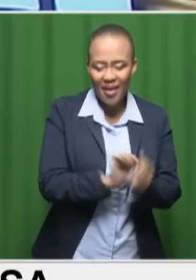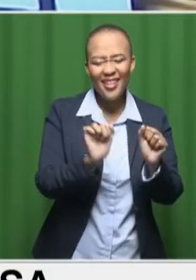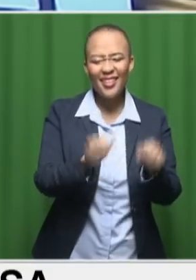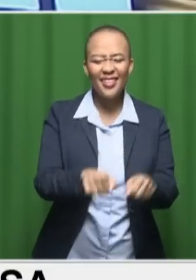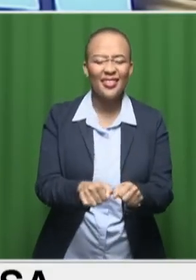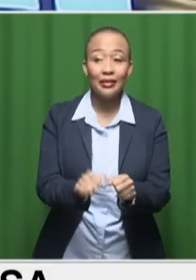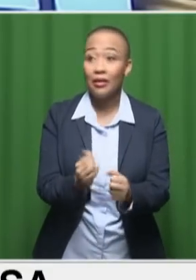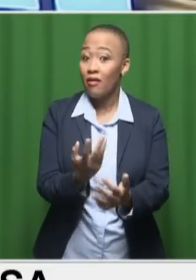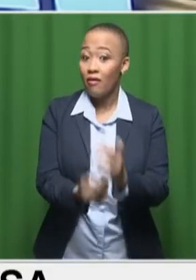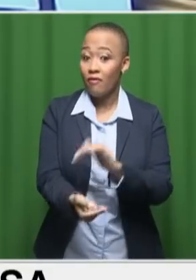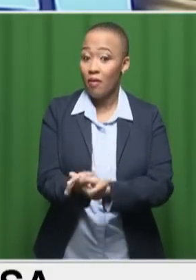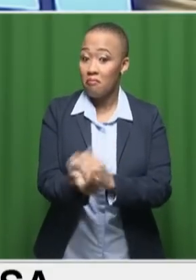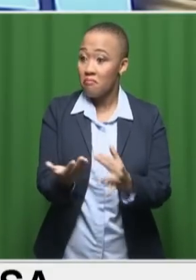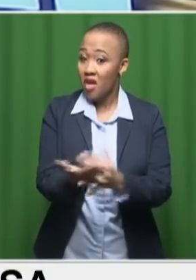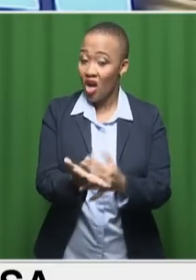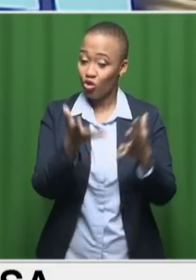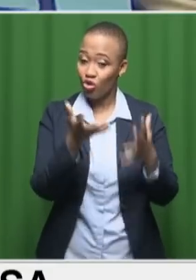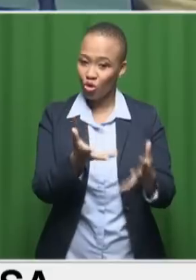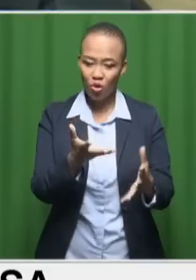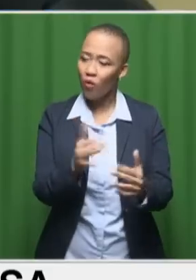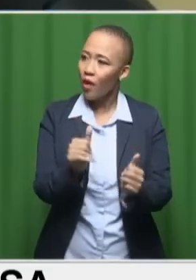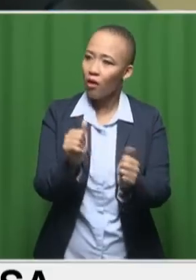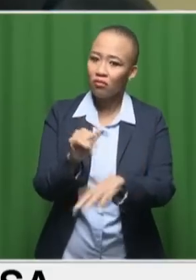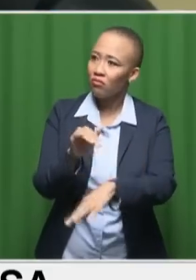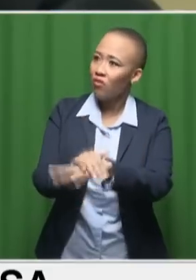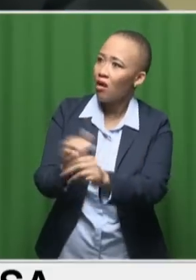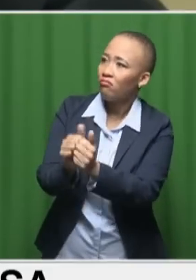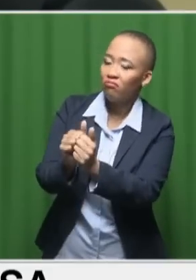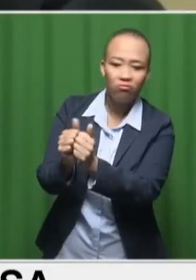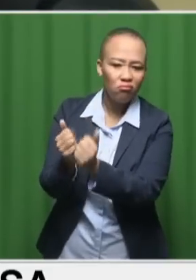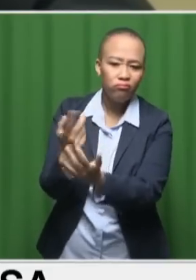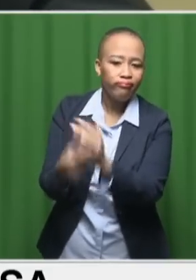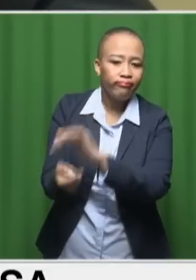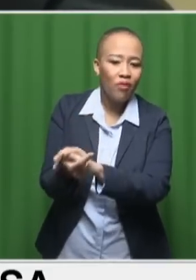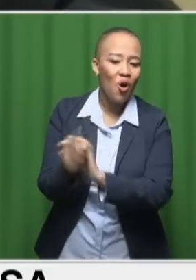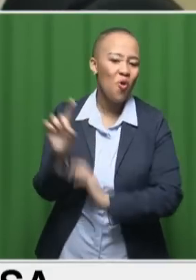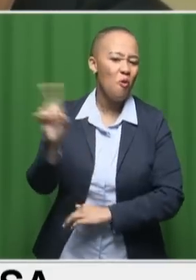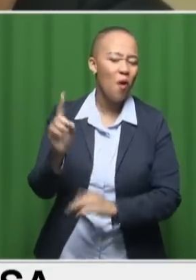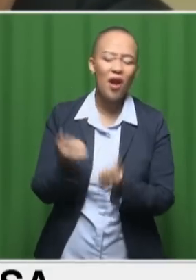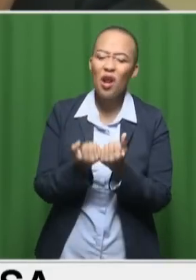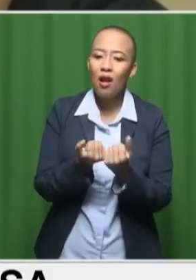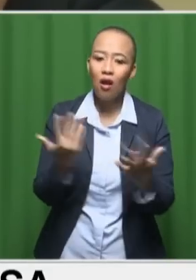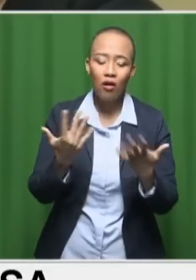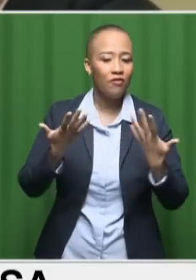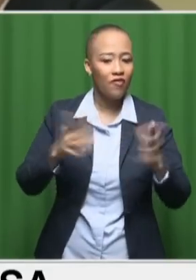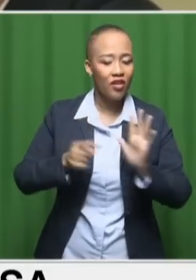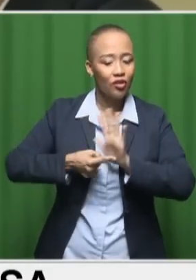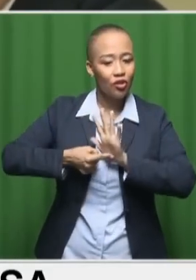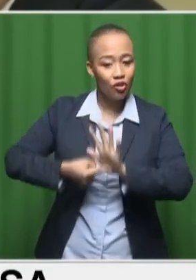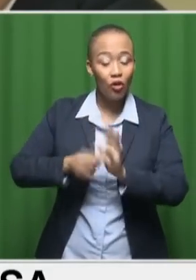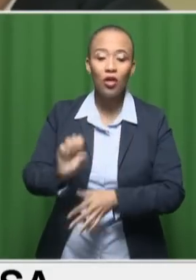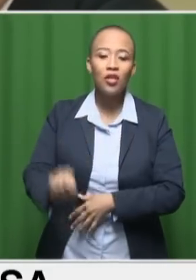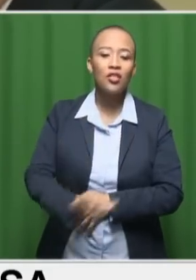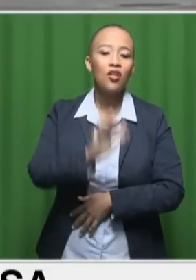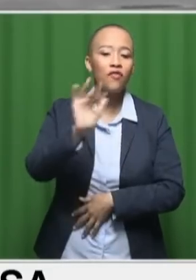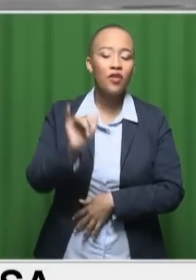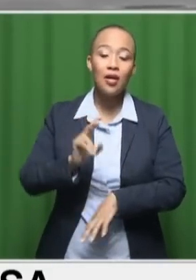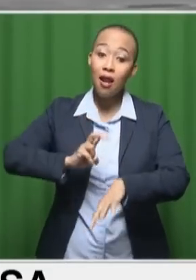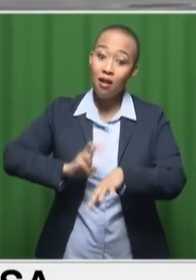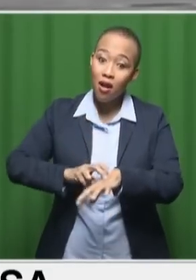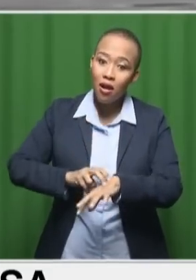and in that sense, that legal discussion is very important. But it also showed to me that in the case of Vladimir Putin coming to